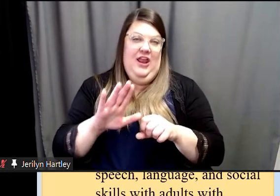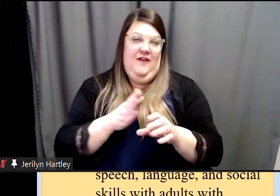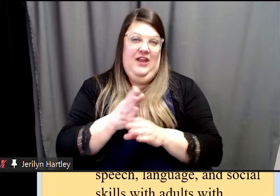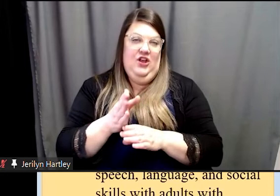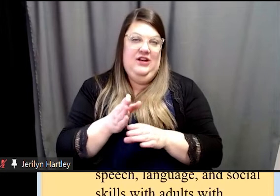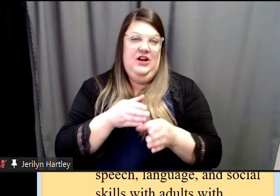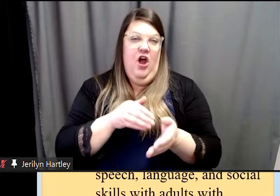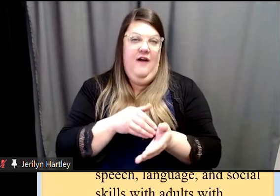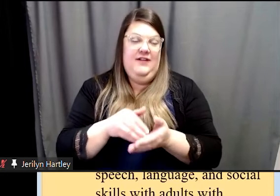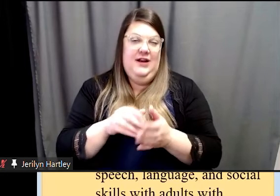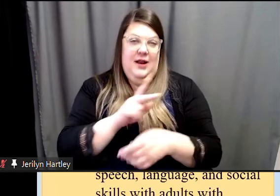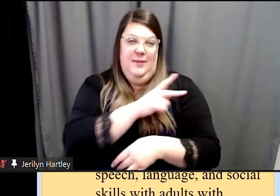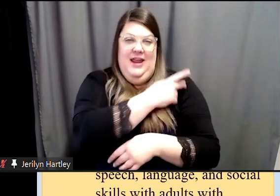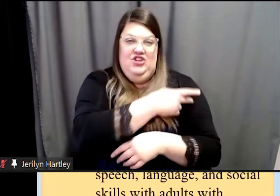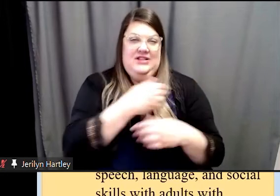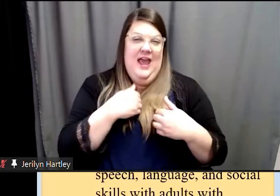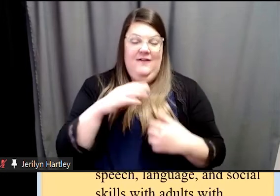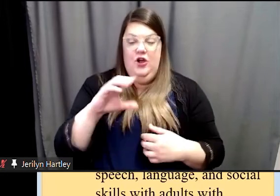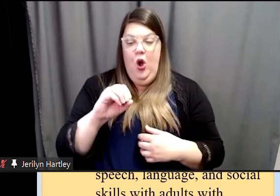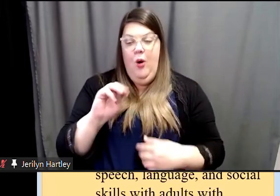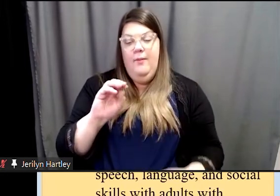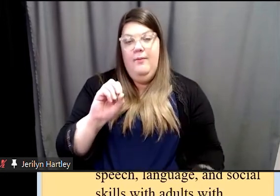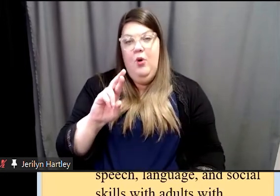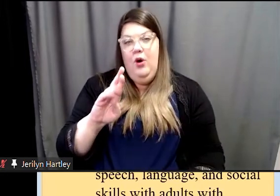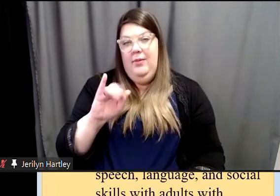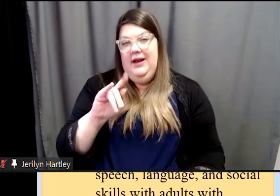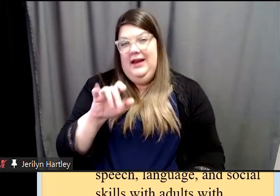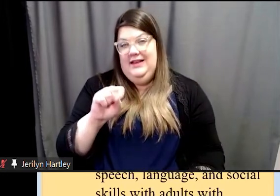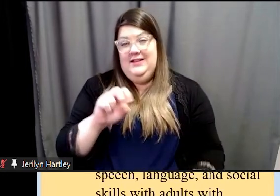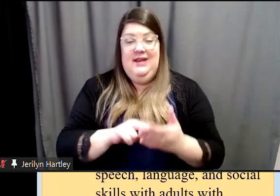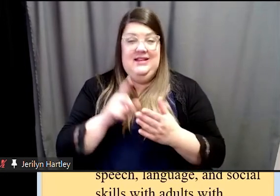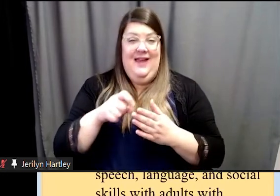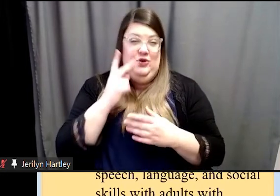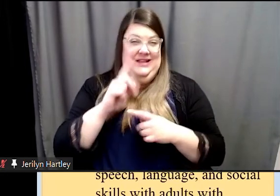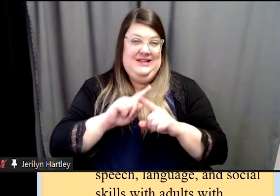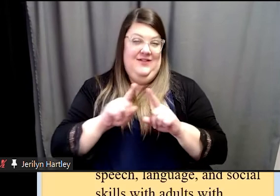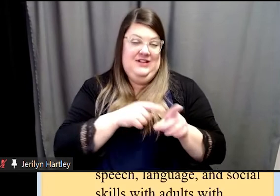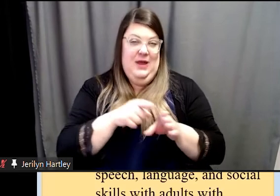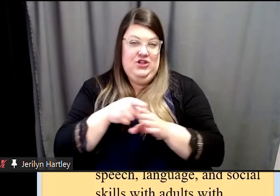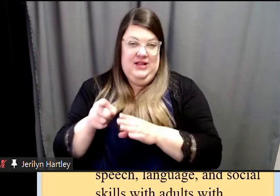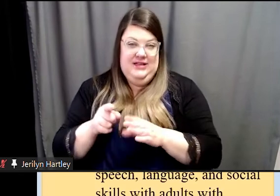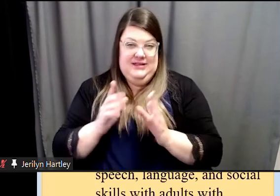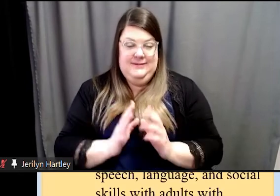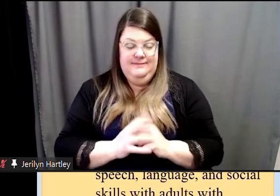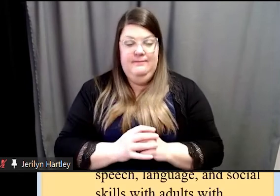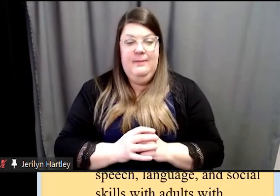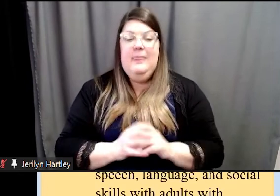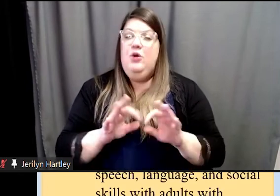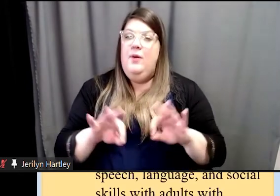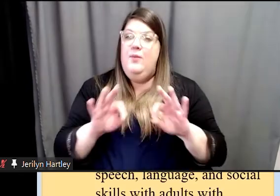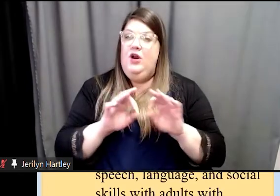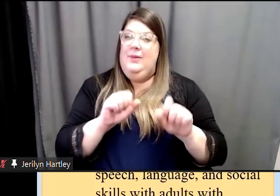and often patients have comorbidities which ask them to see different specialists. So this is important to be able to